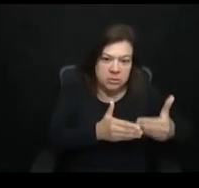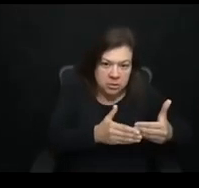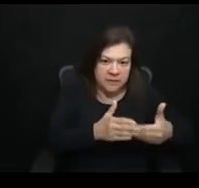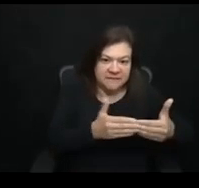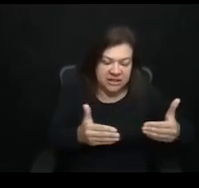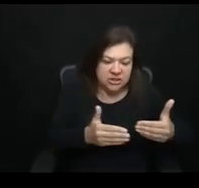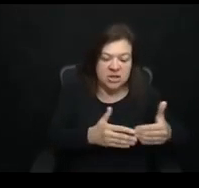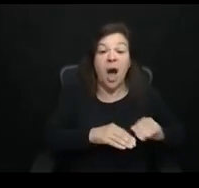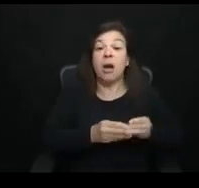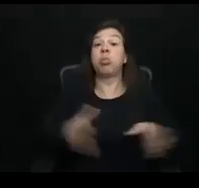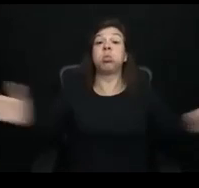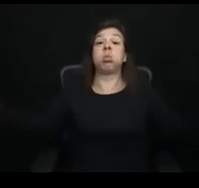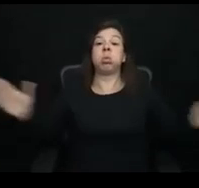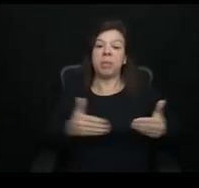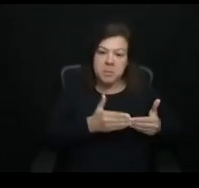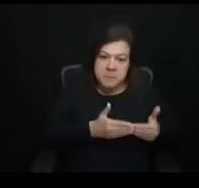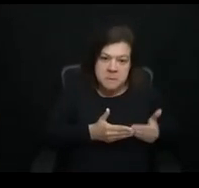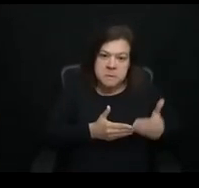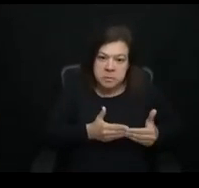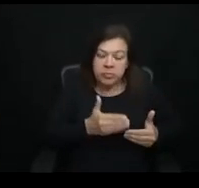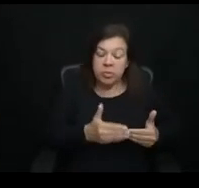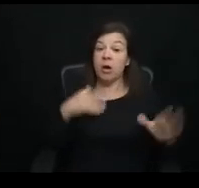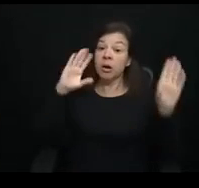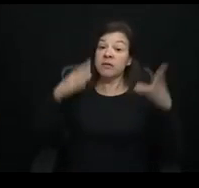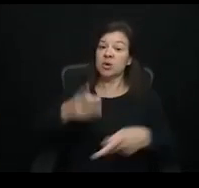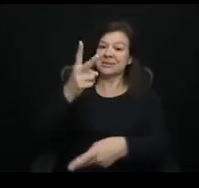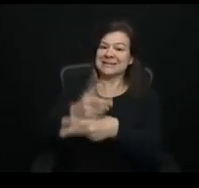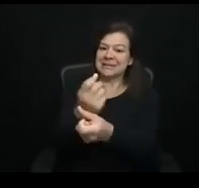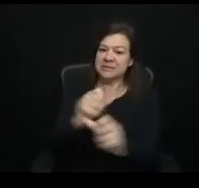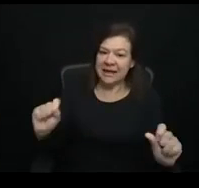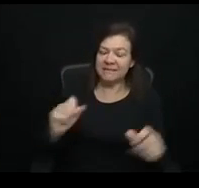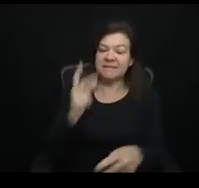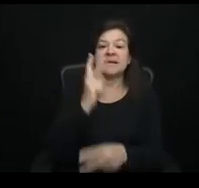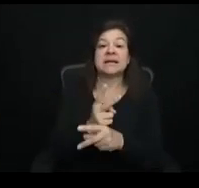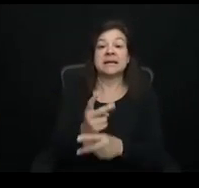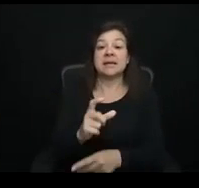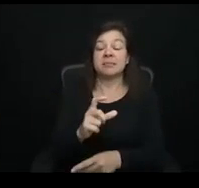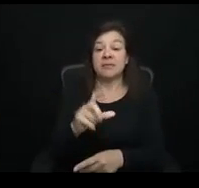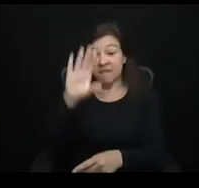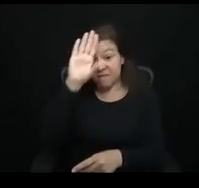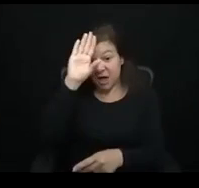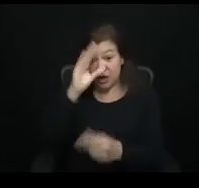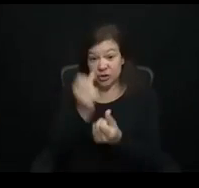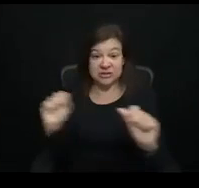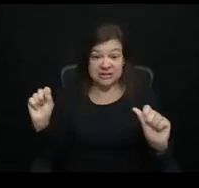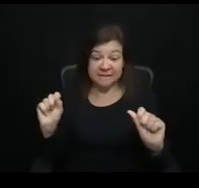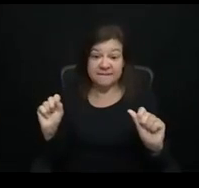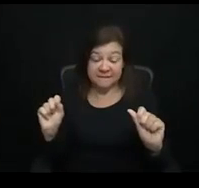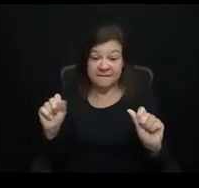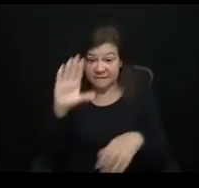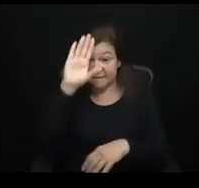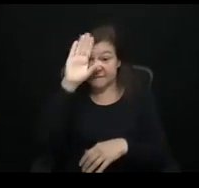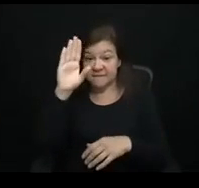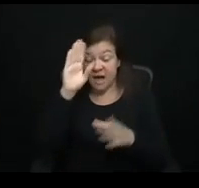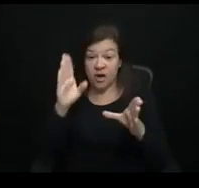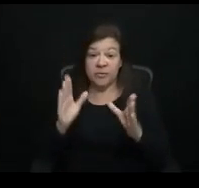going to keep our focus on keeping people safe, keeping firefighters safe. That'll always be our primary objective,